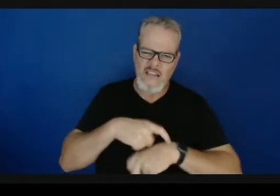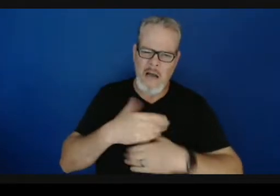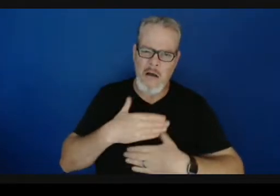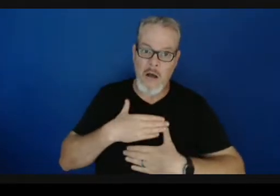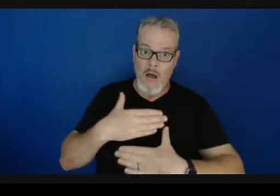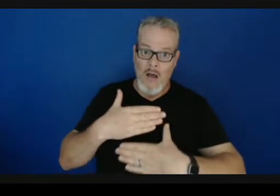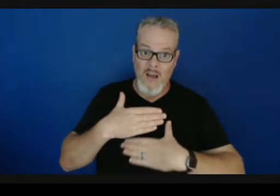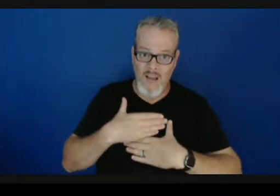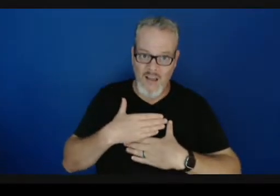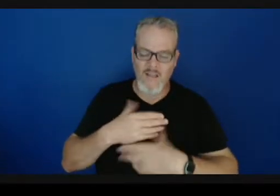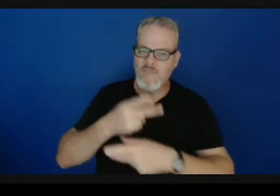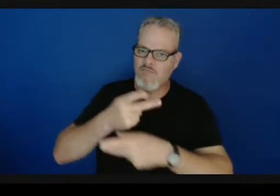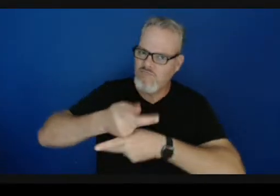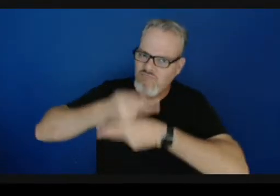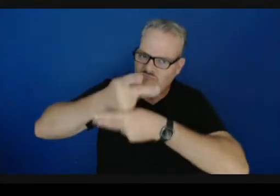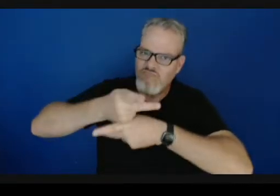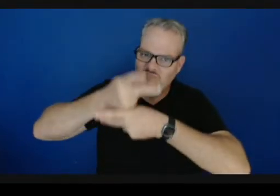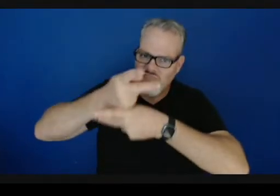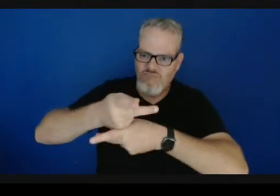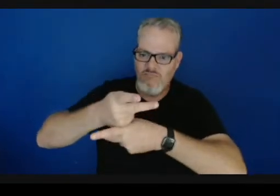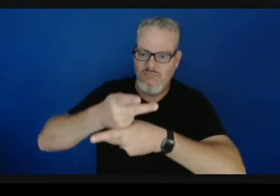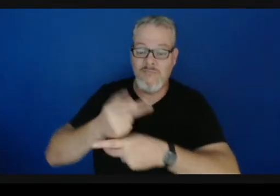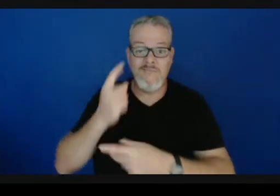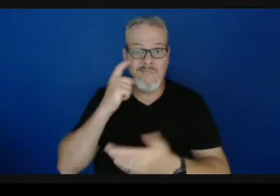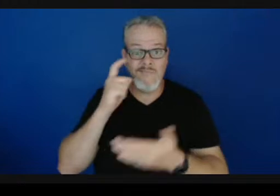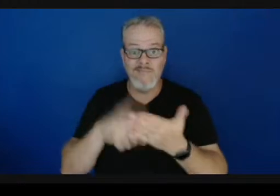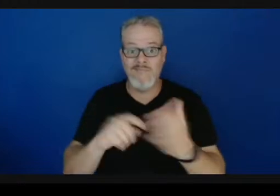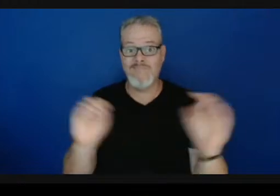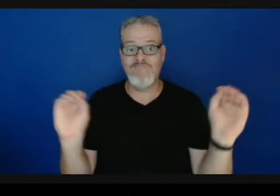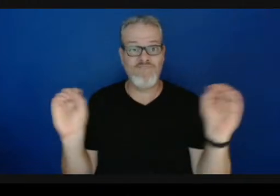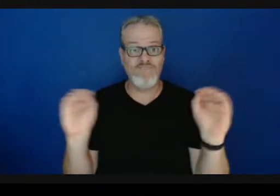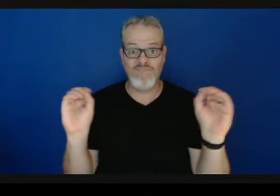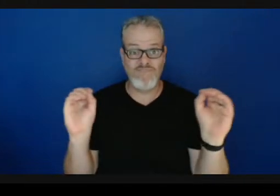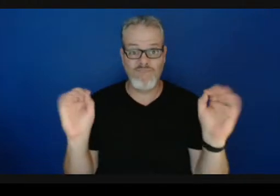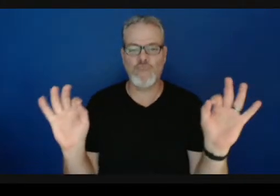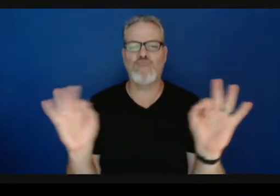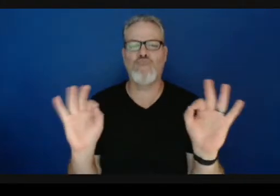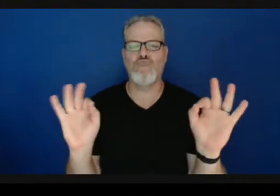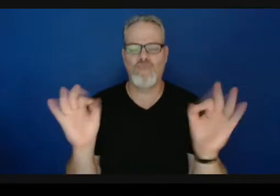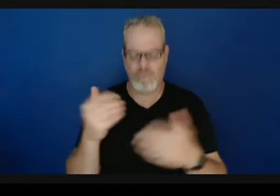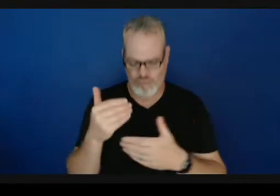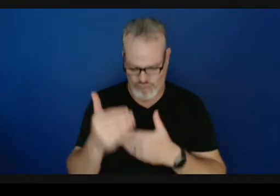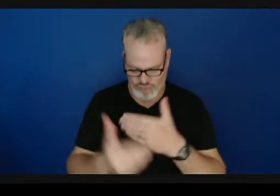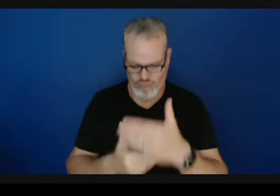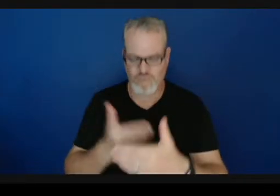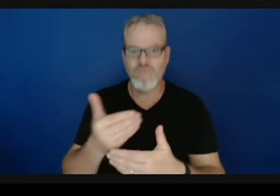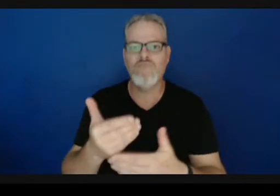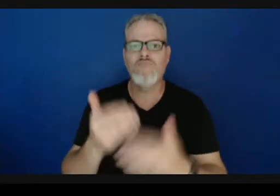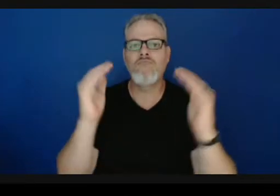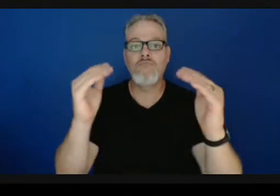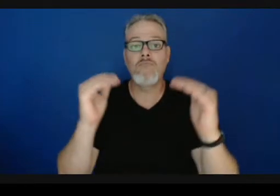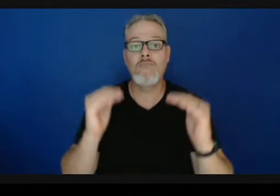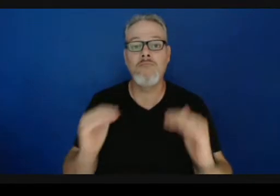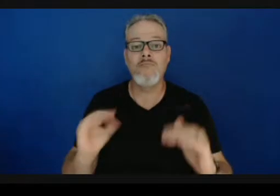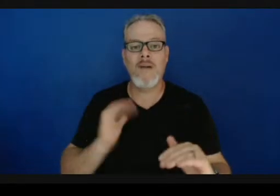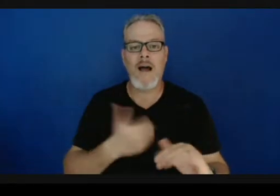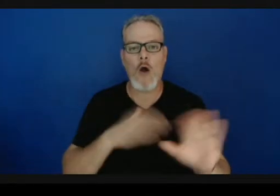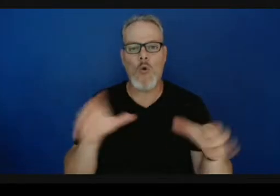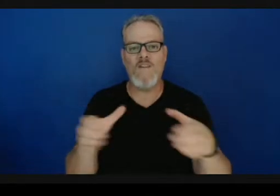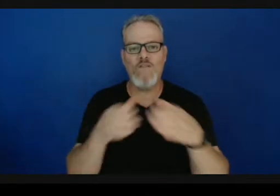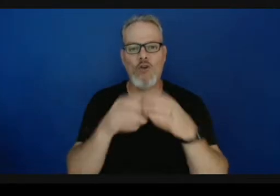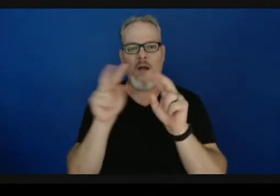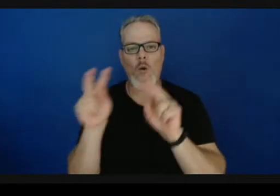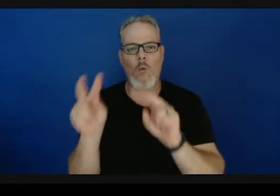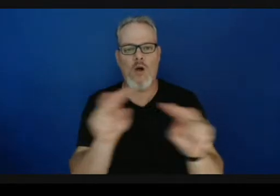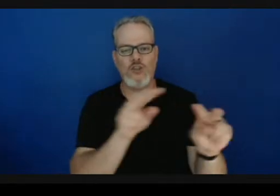that's our hazard summary, and not a whole lot of hazards, so we can move right along to our volcano watch this week. And we'll jump to volcano watch